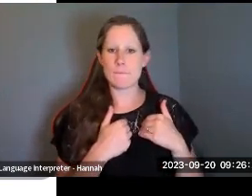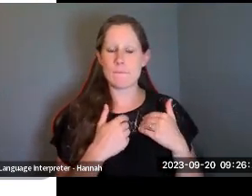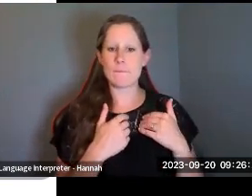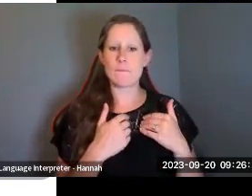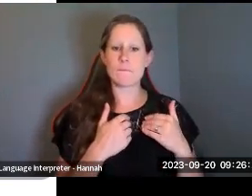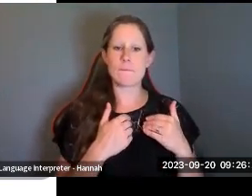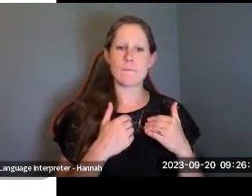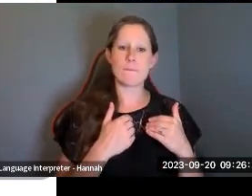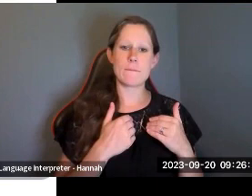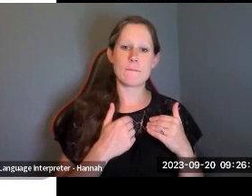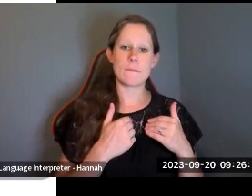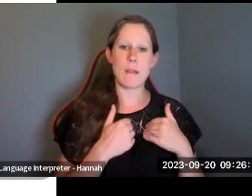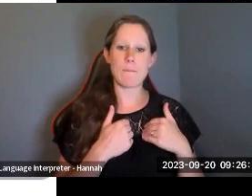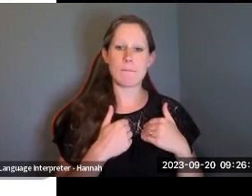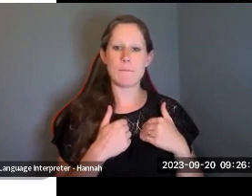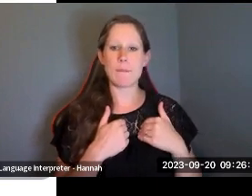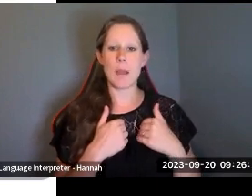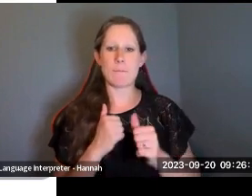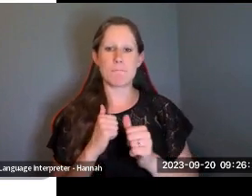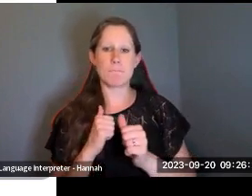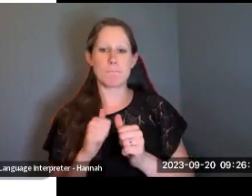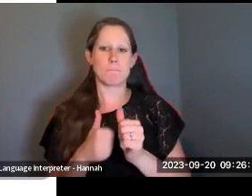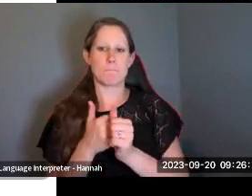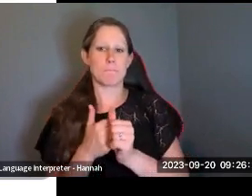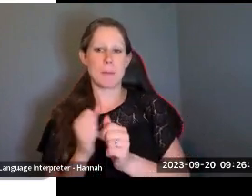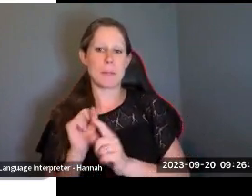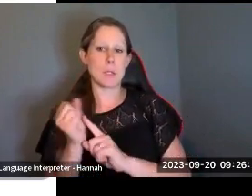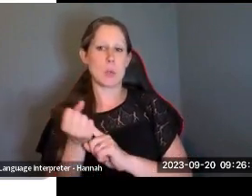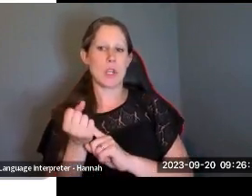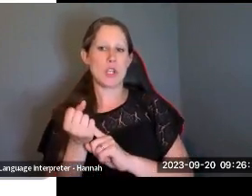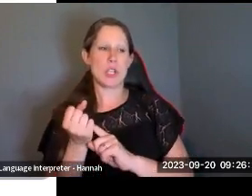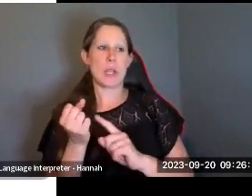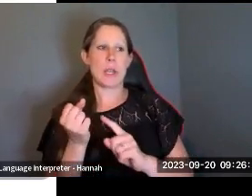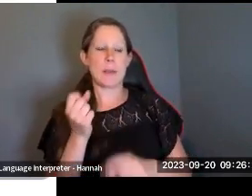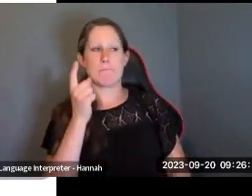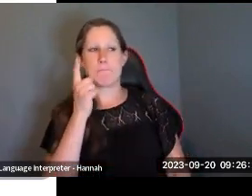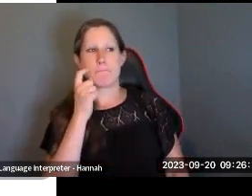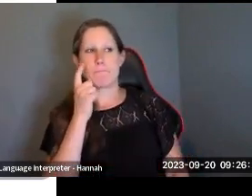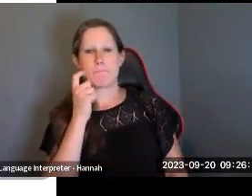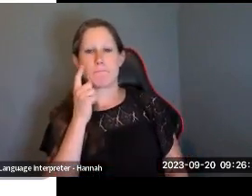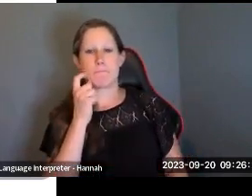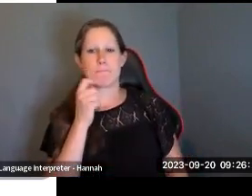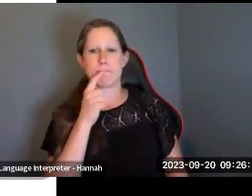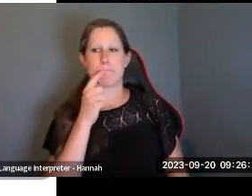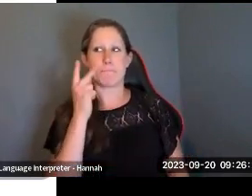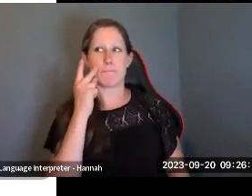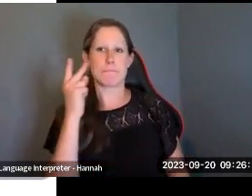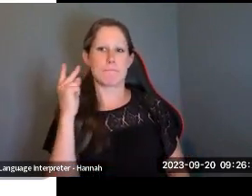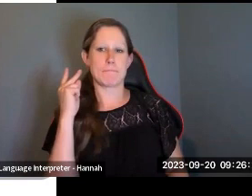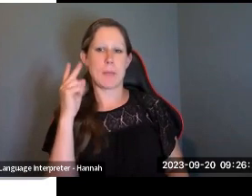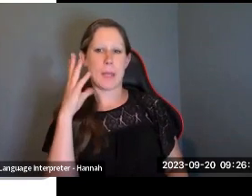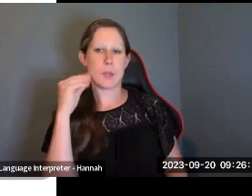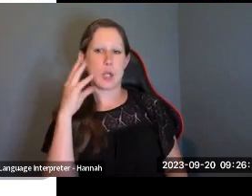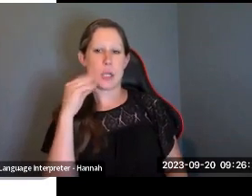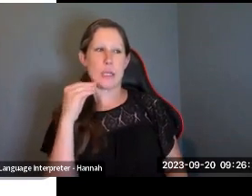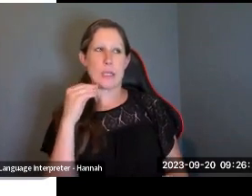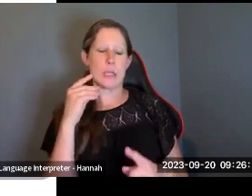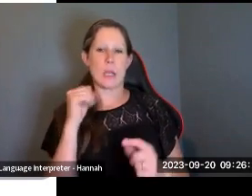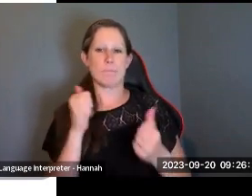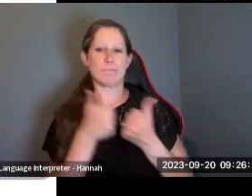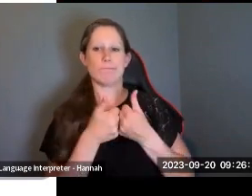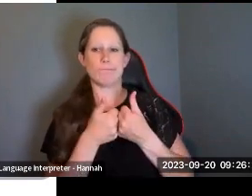situations that might present some challenges for you as the learner. What I'm trying to say is they